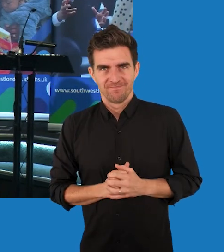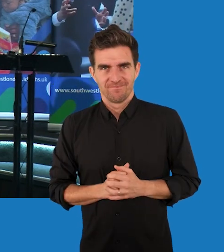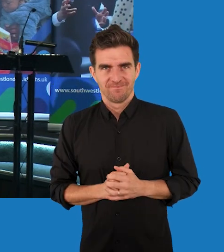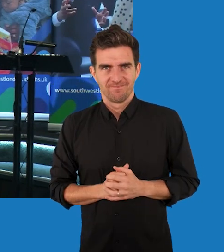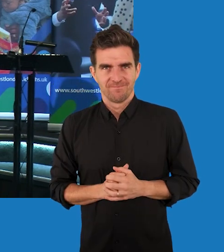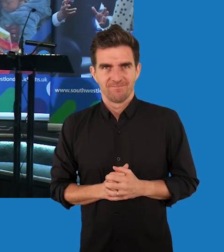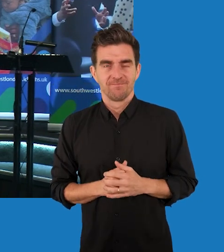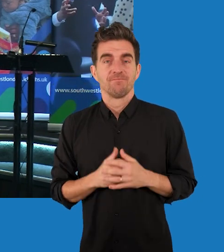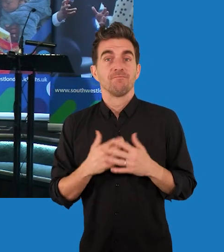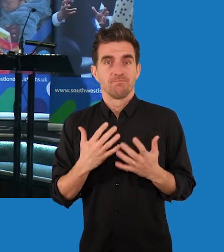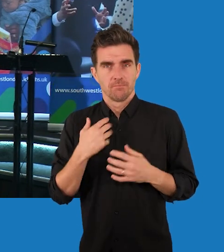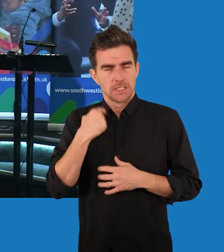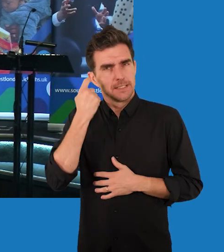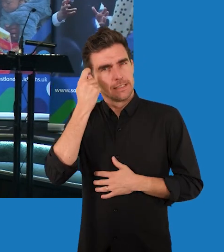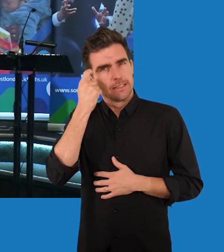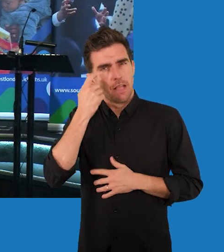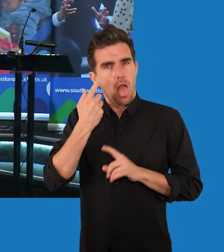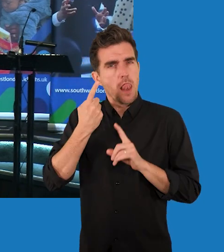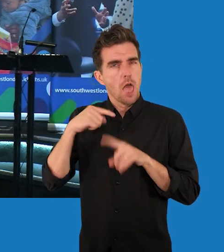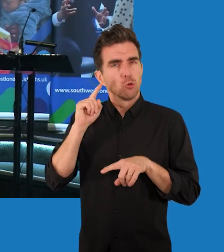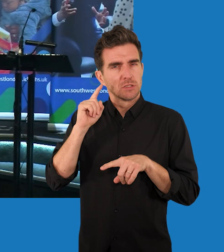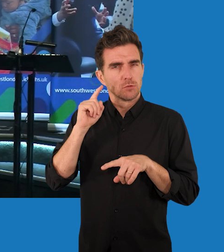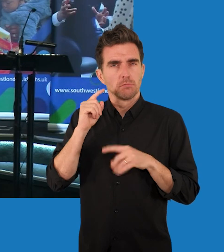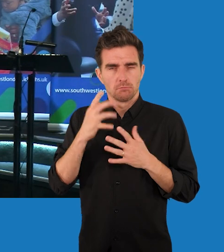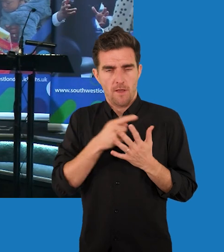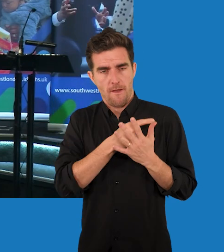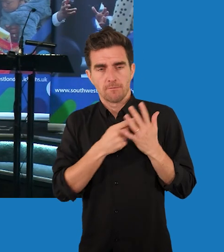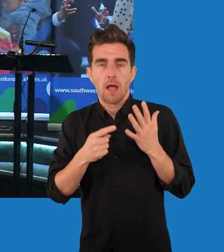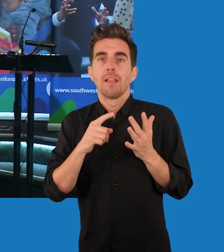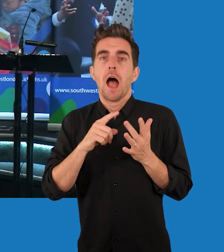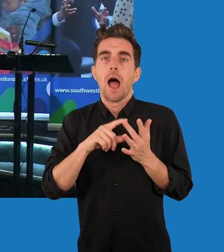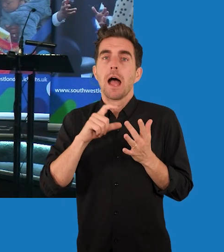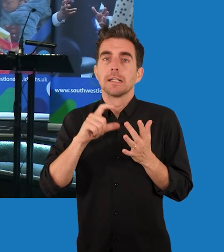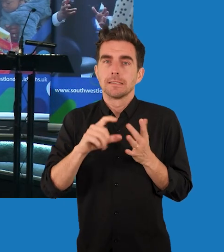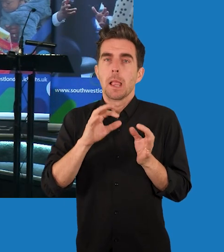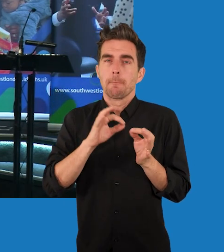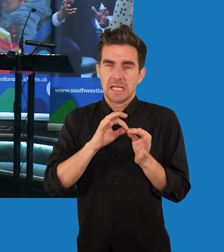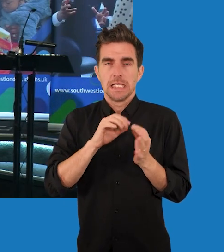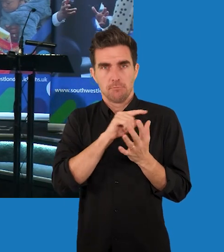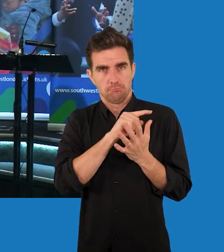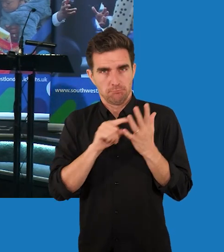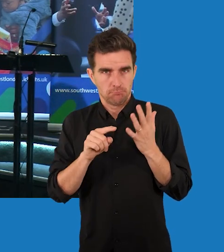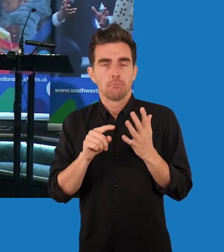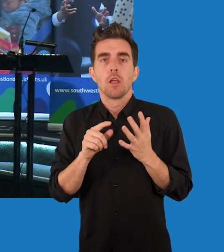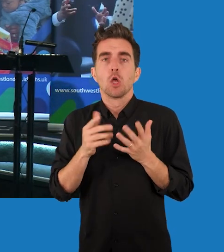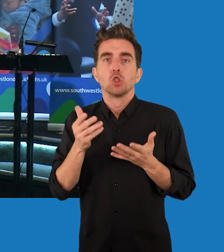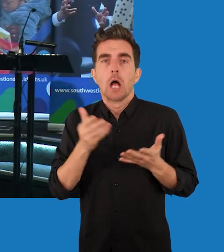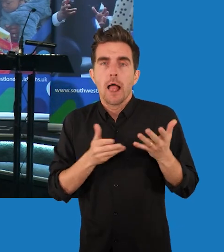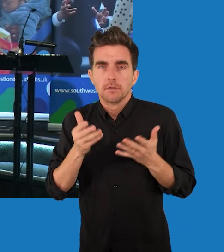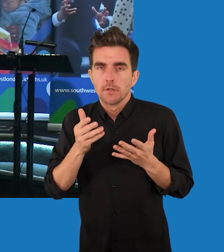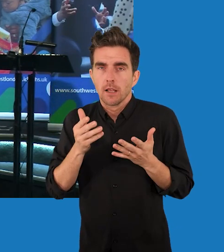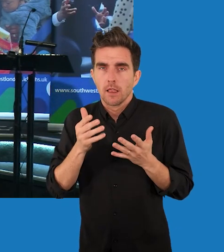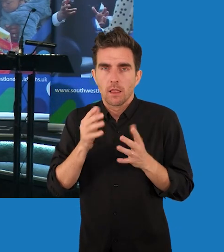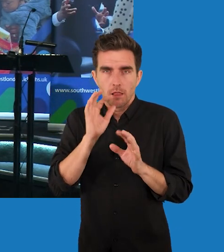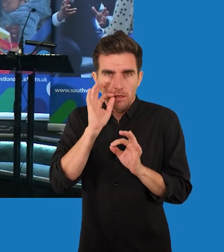exciting. One thing I've been doing over the last year is, on behalf of the 5 ICBs, is chairing